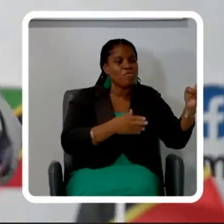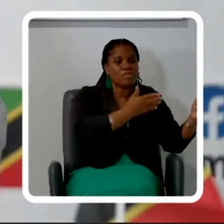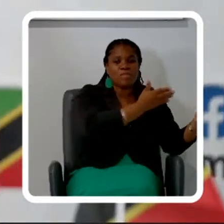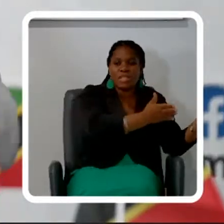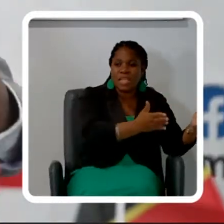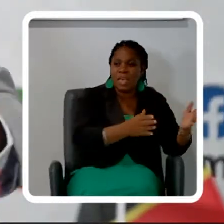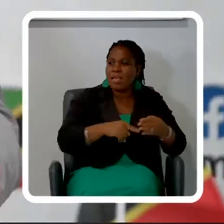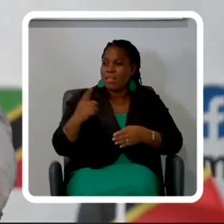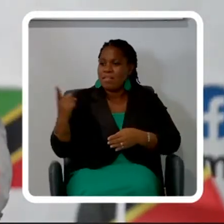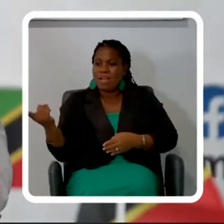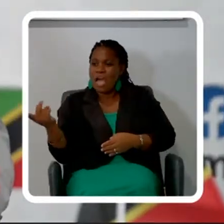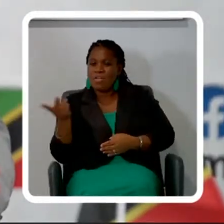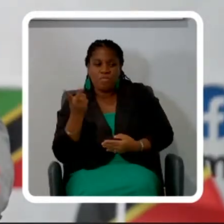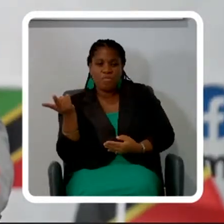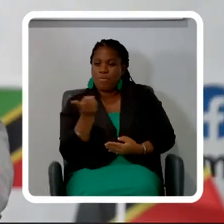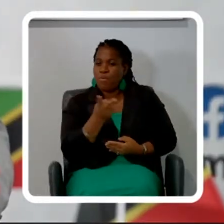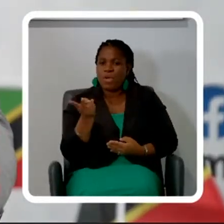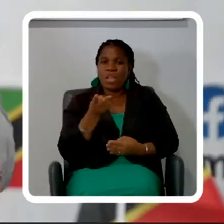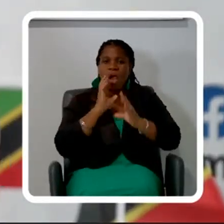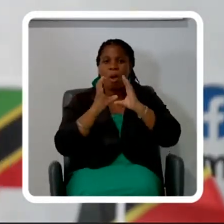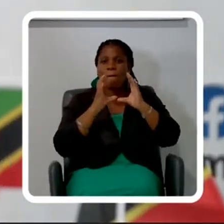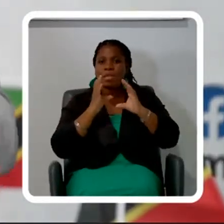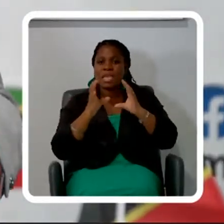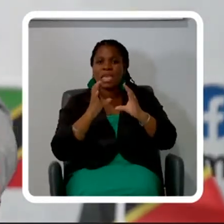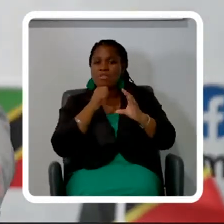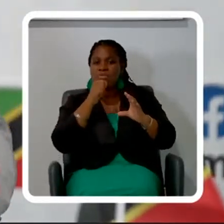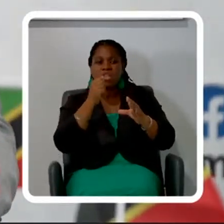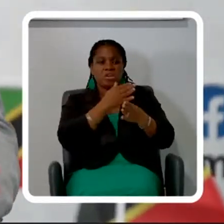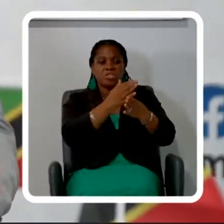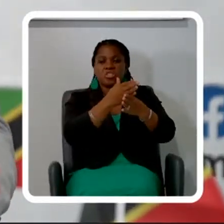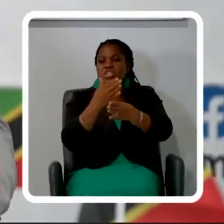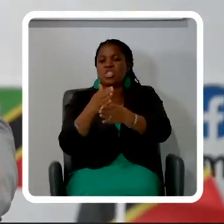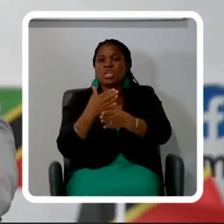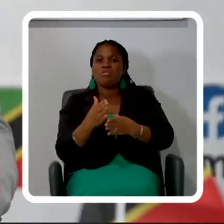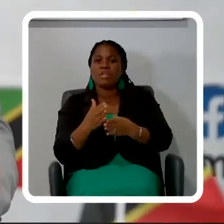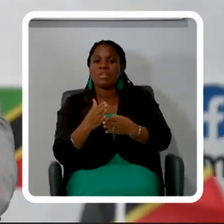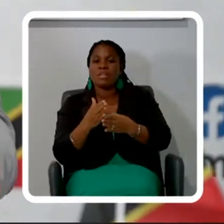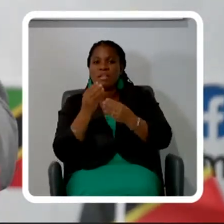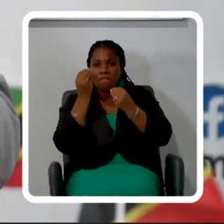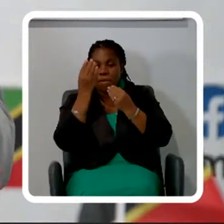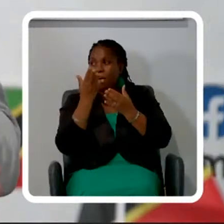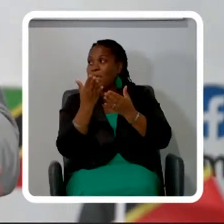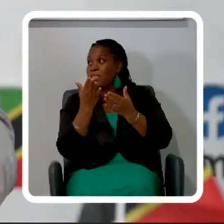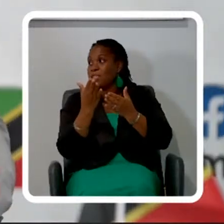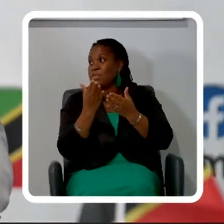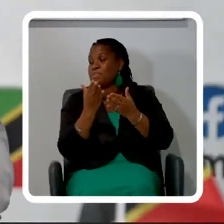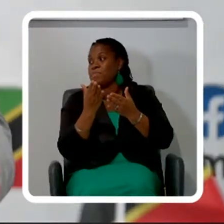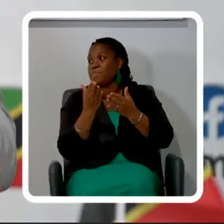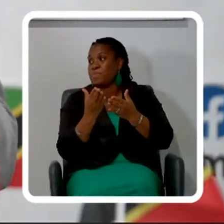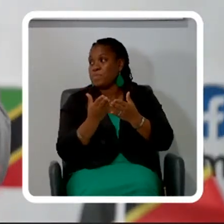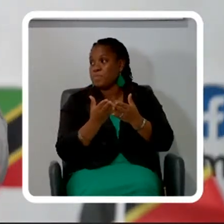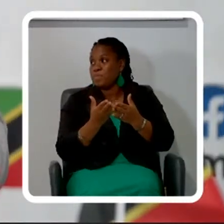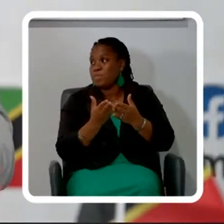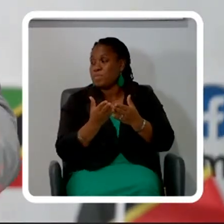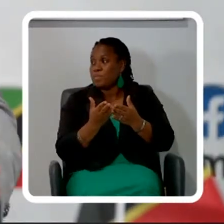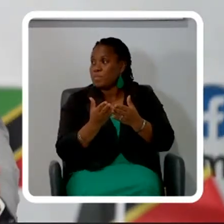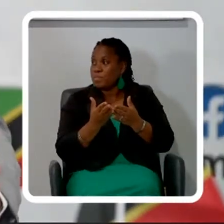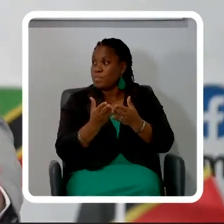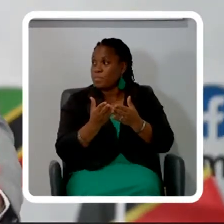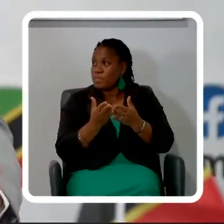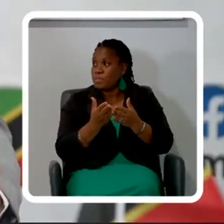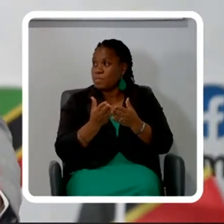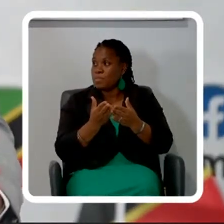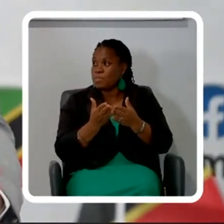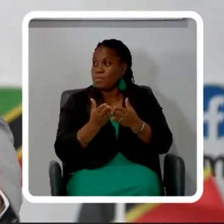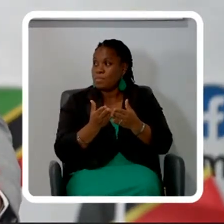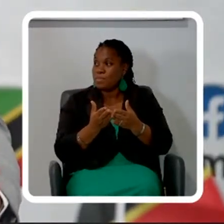being, and we're not communicating. We're not sharing information. That is what is partly causing the problem. Even those who